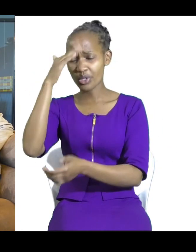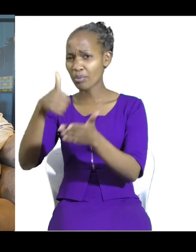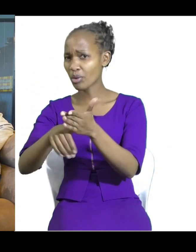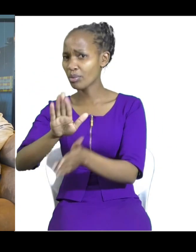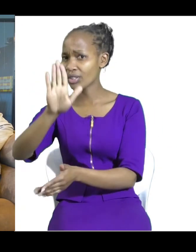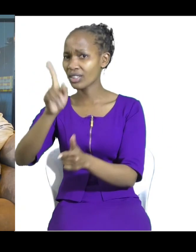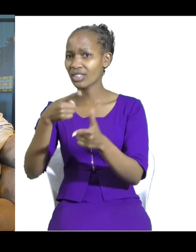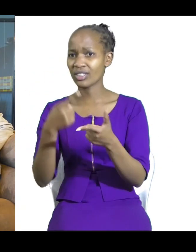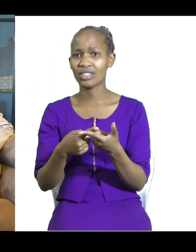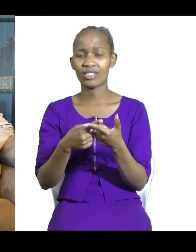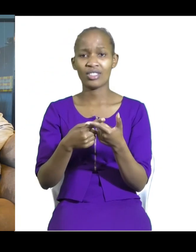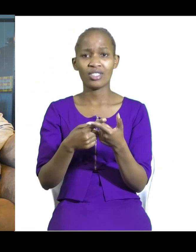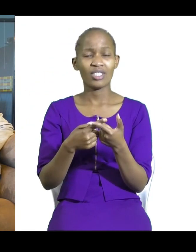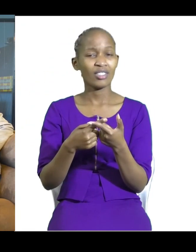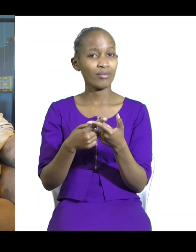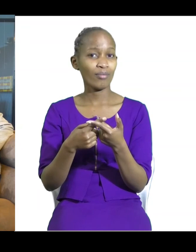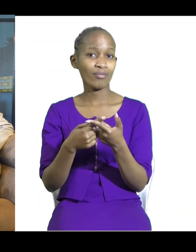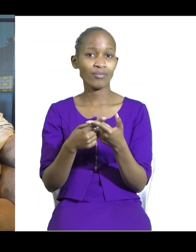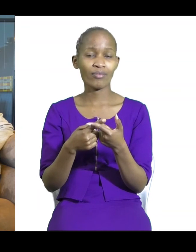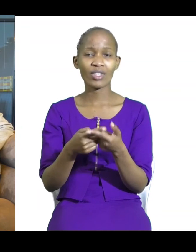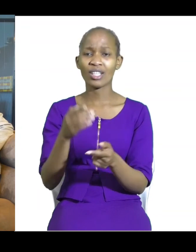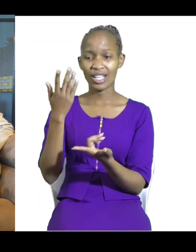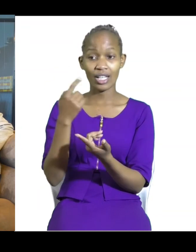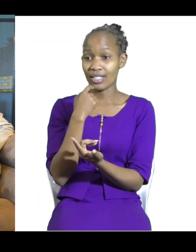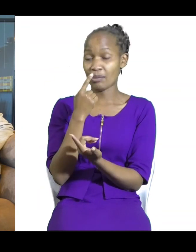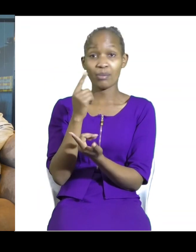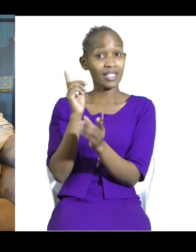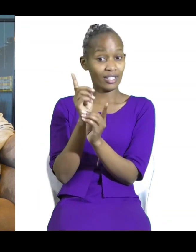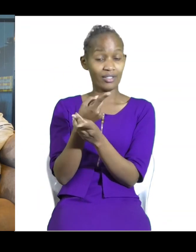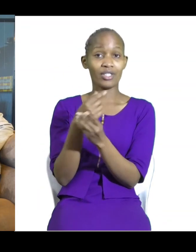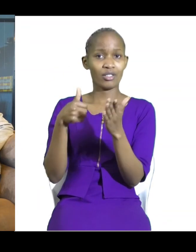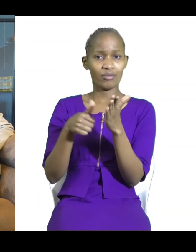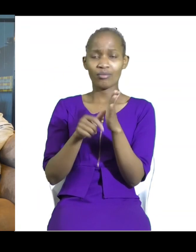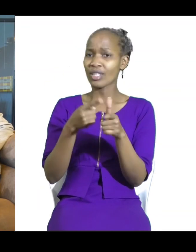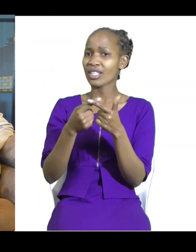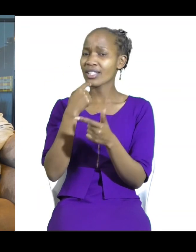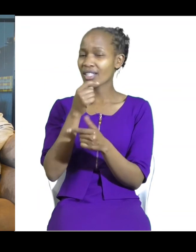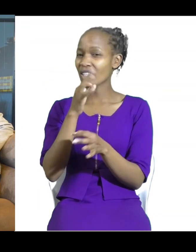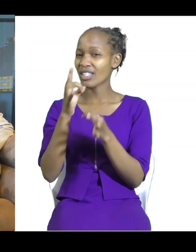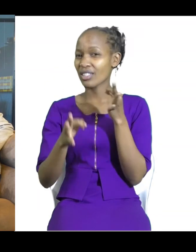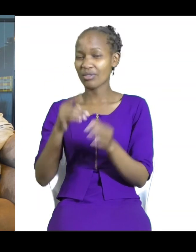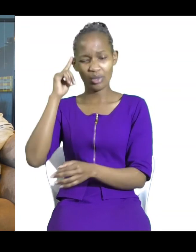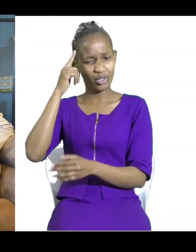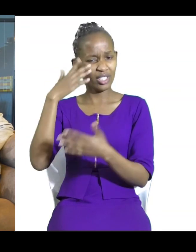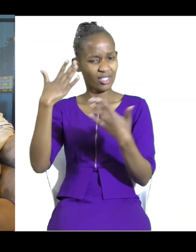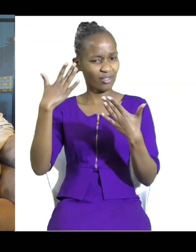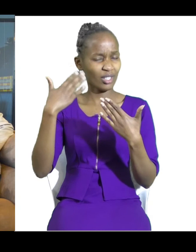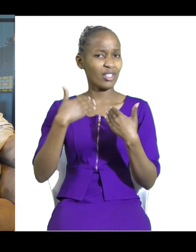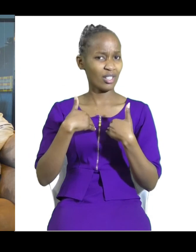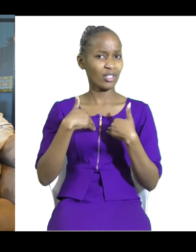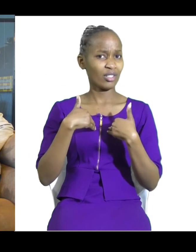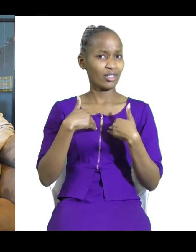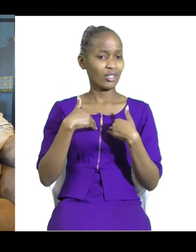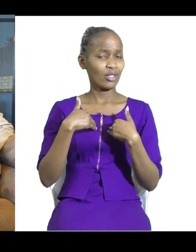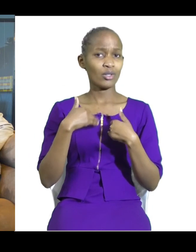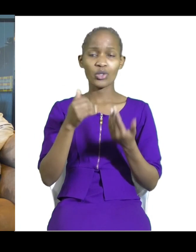define that problem and give it a total different angle, probably from what you are thinking. So I would say that whoever is thinking that they have something,